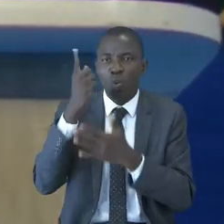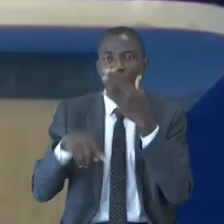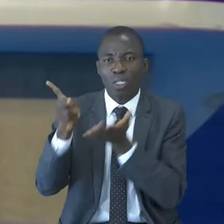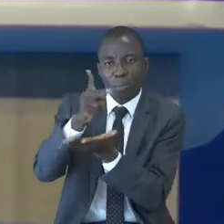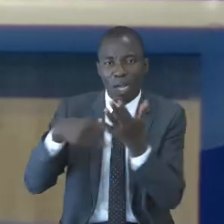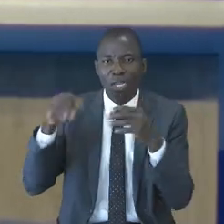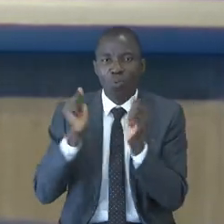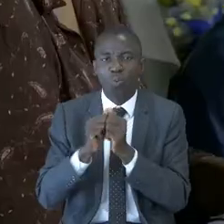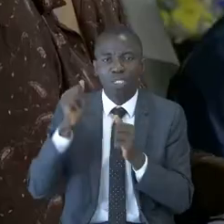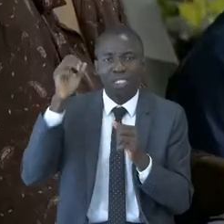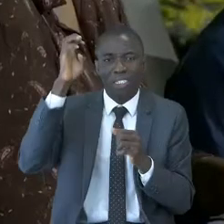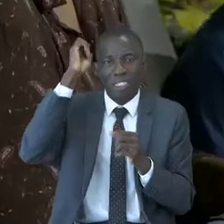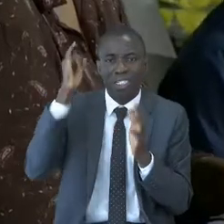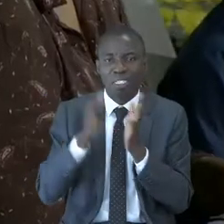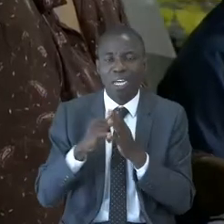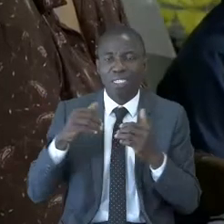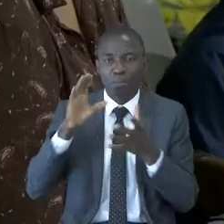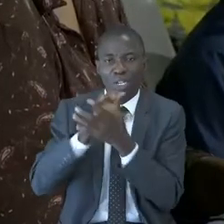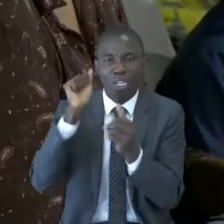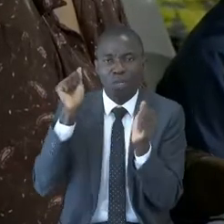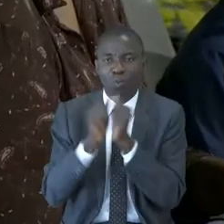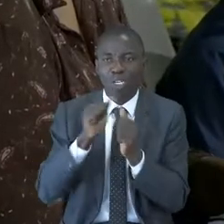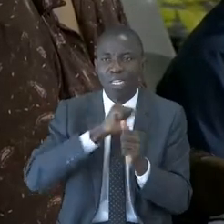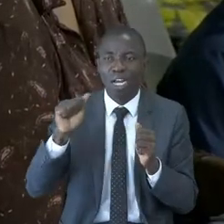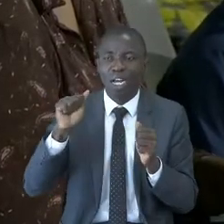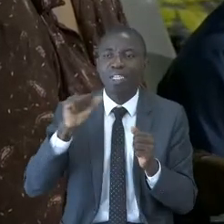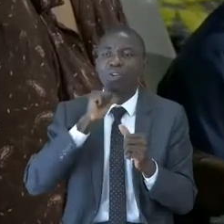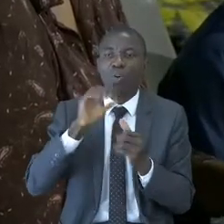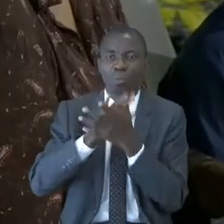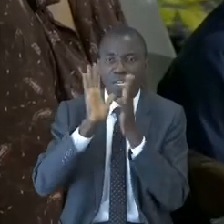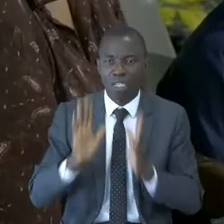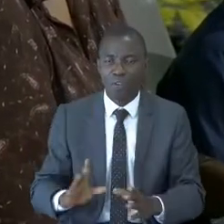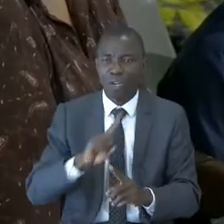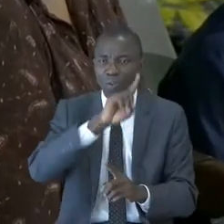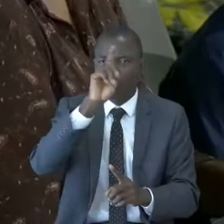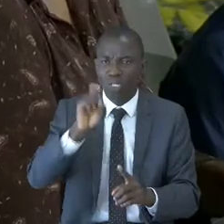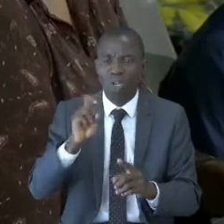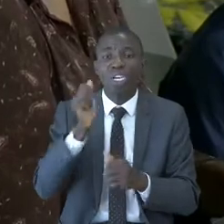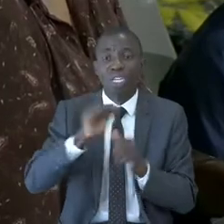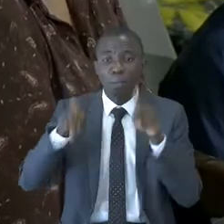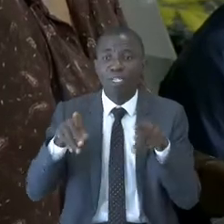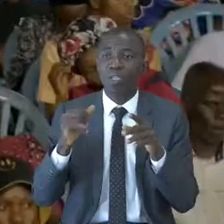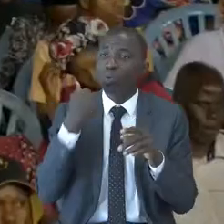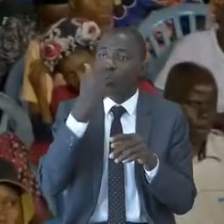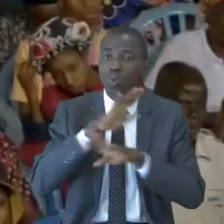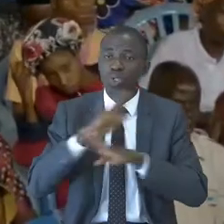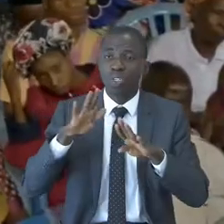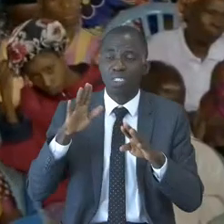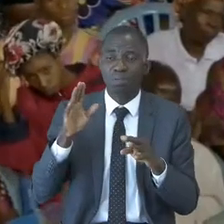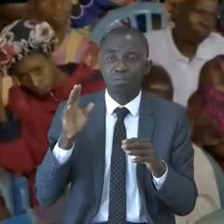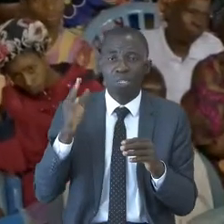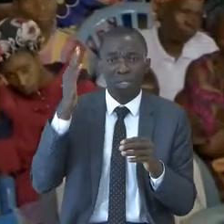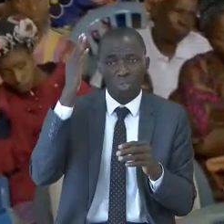believeth with an infidel? An infidel, a person who doesn't recognize